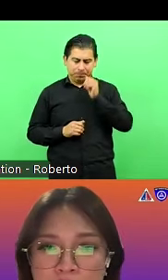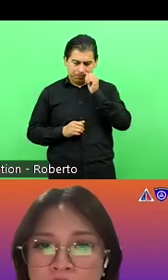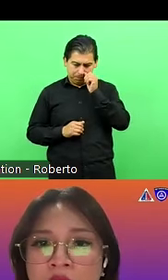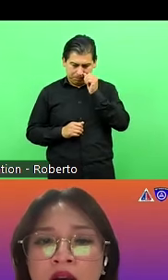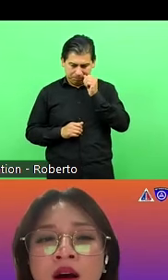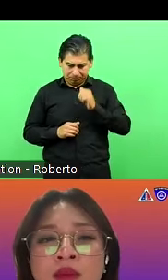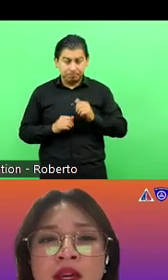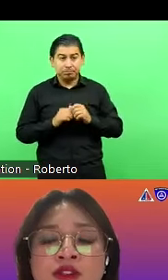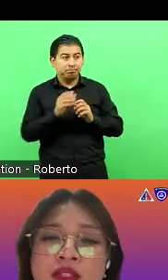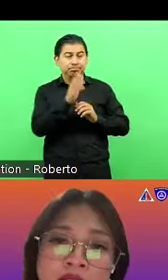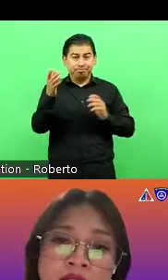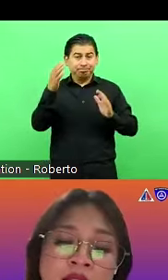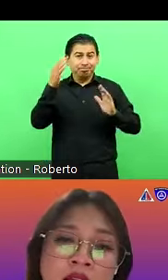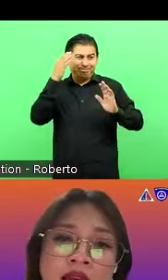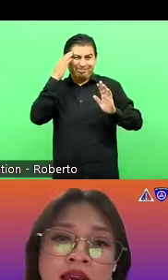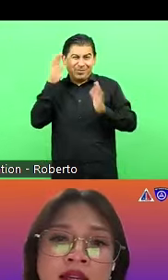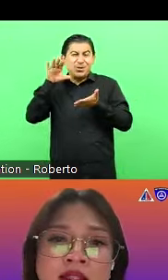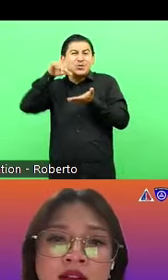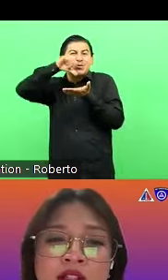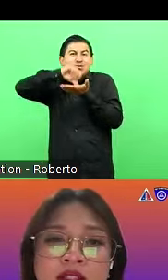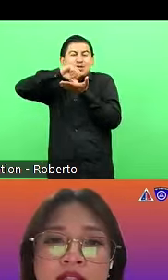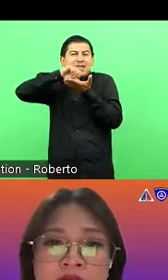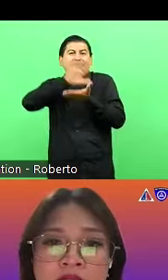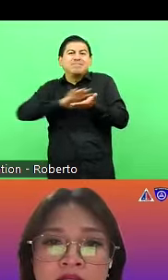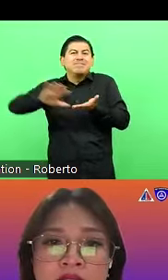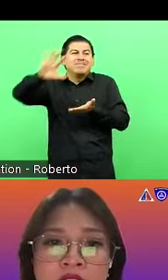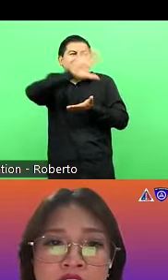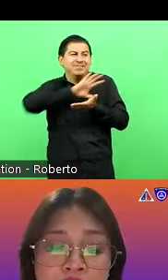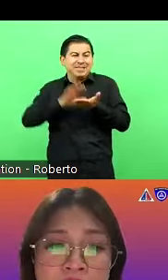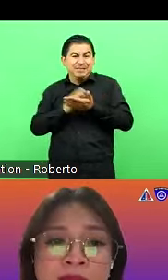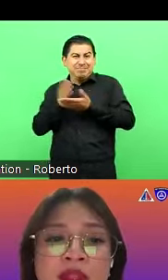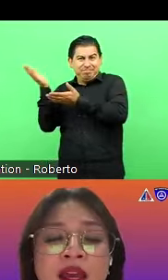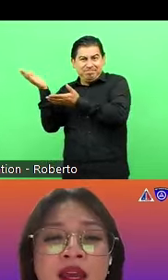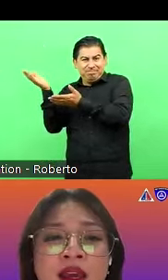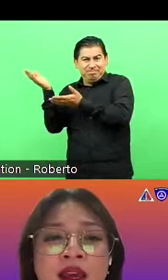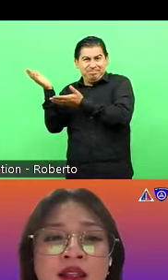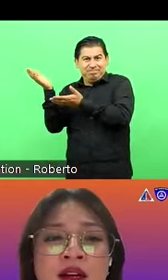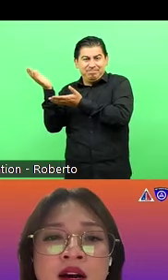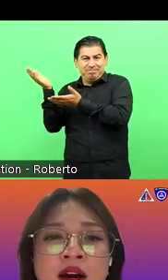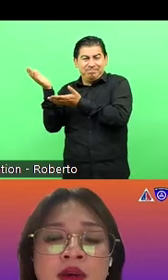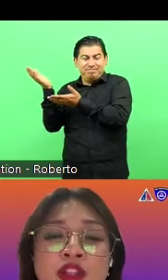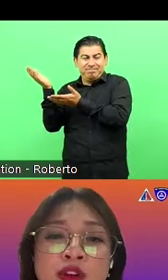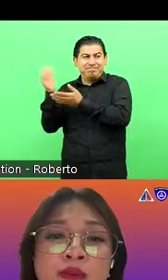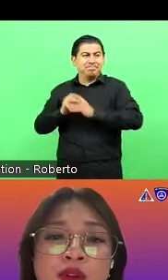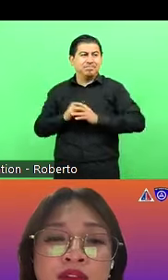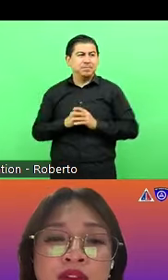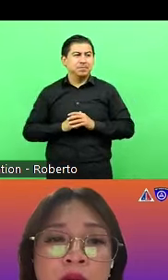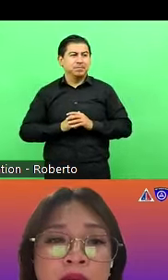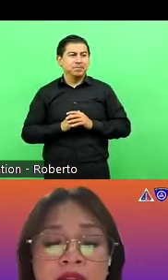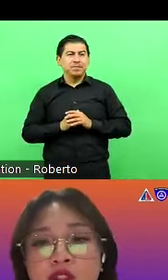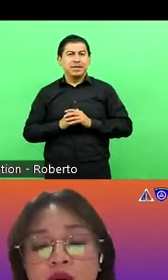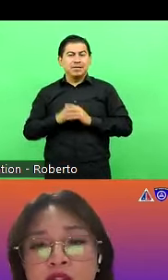Region. Quezon City is the largest city in the country, and in terms of